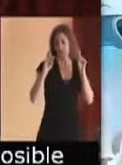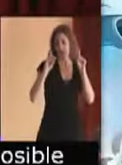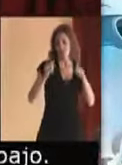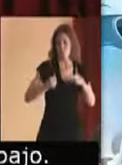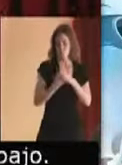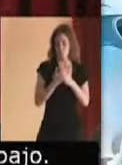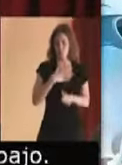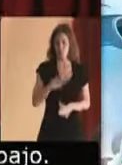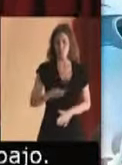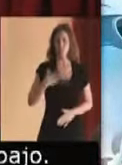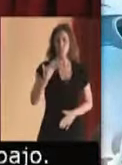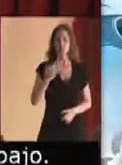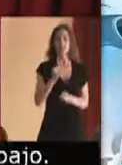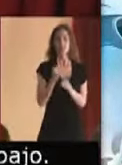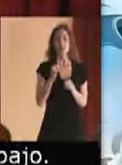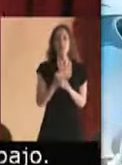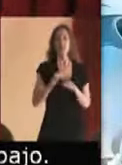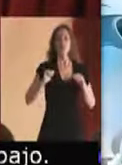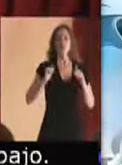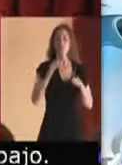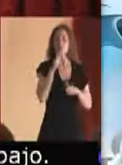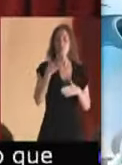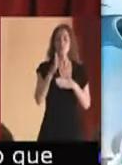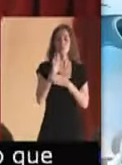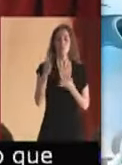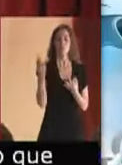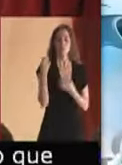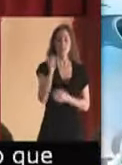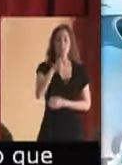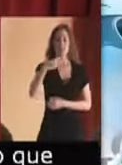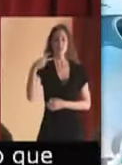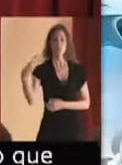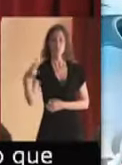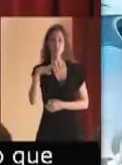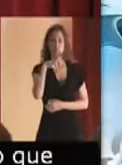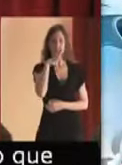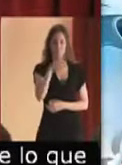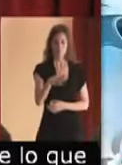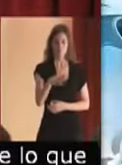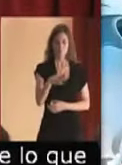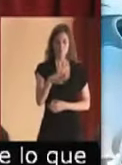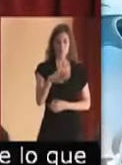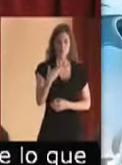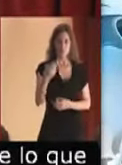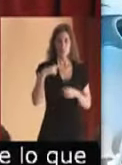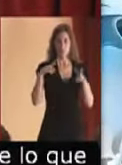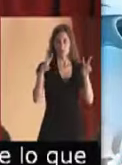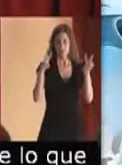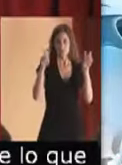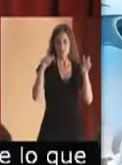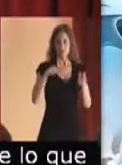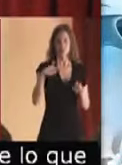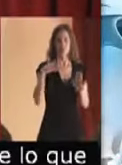you all can understand our research. What we are about to present is a result of the